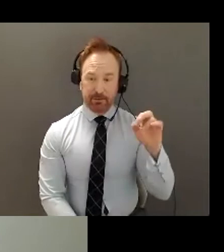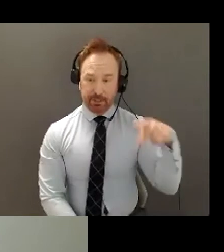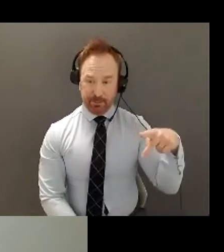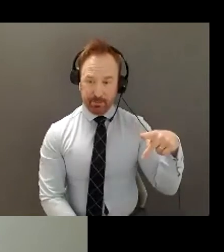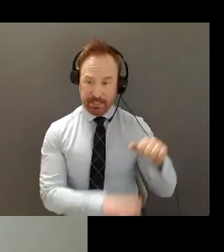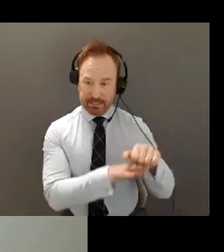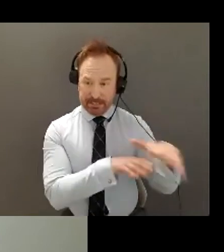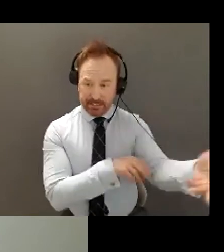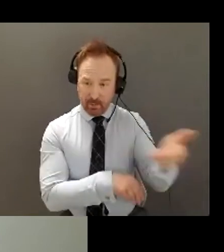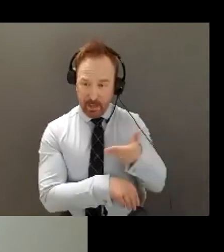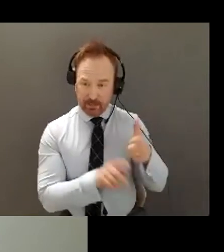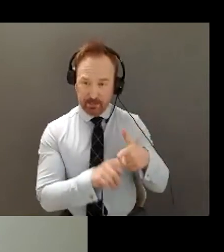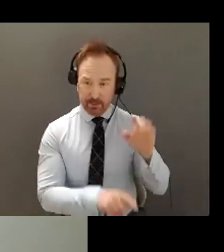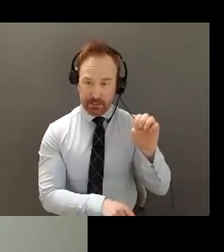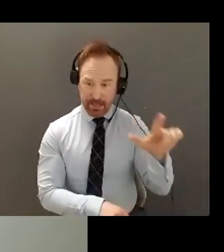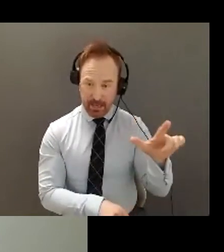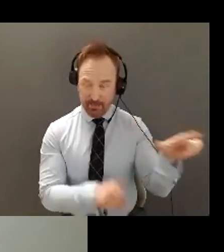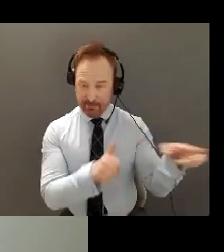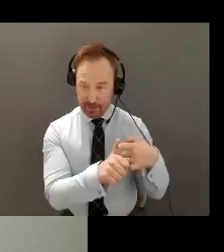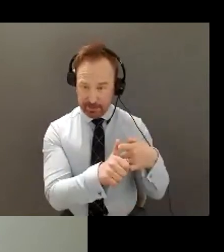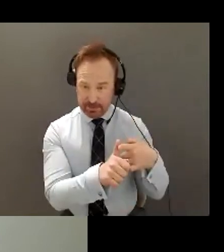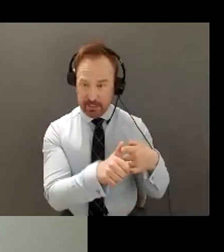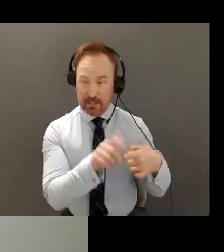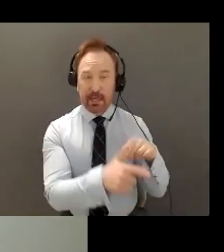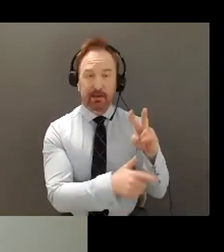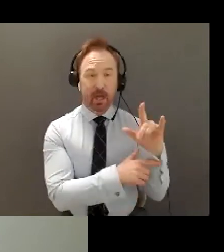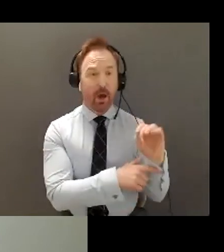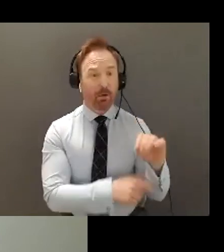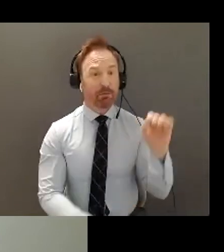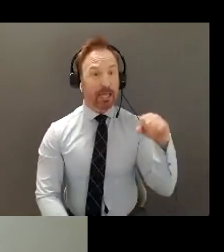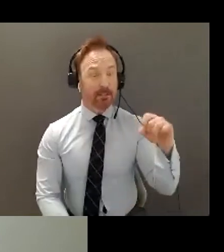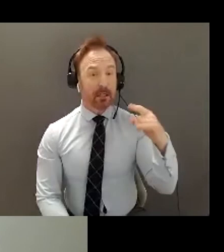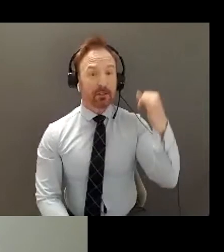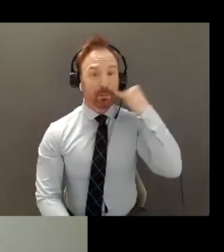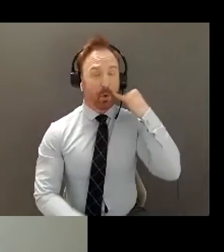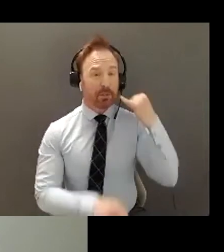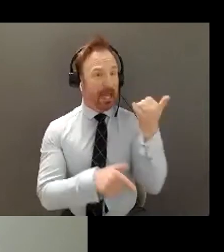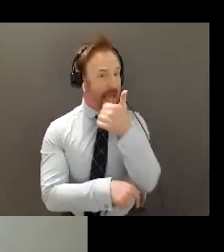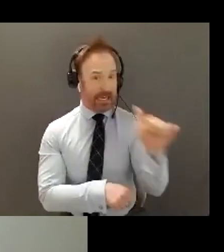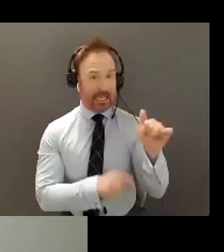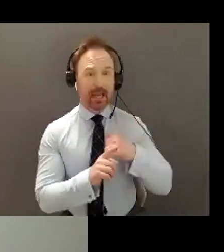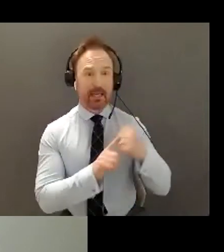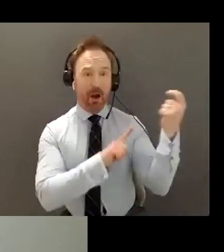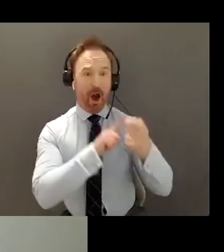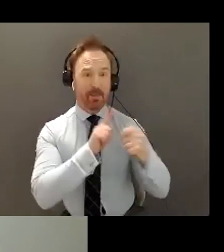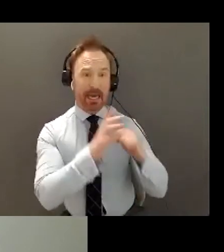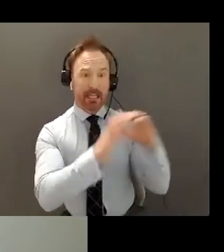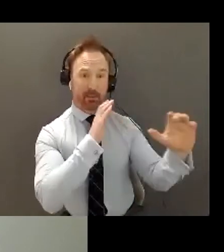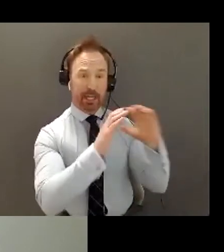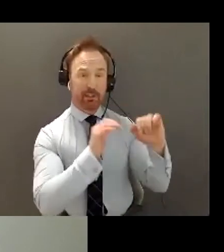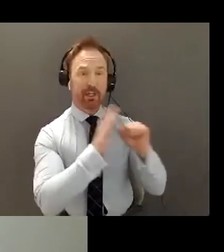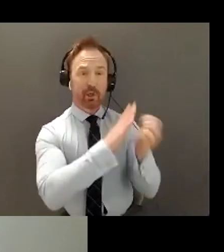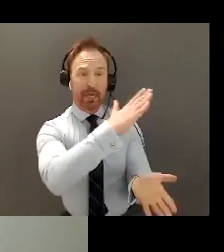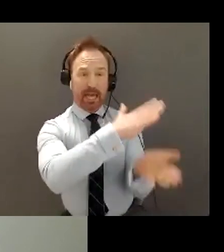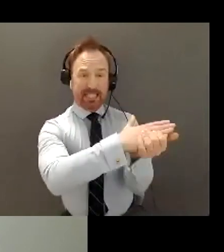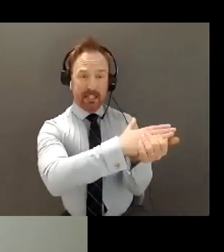subscribes to your newsletter or any inbound lead that you guys have automatic communication with, yeah, you can attach a